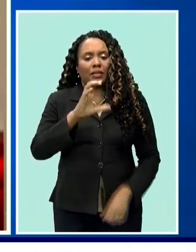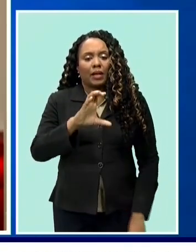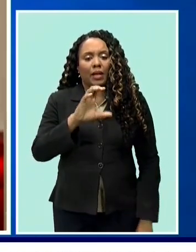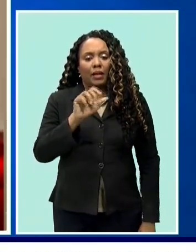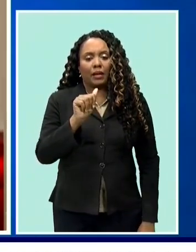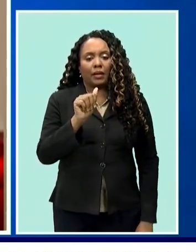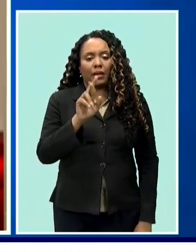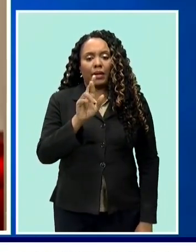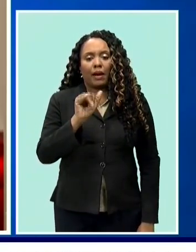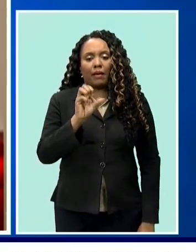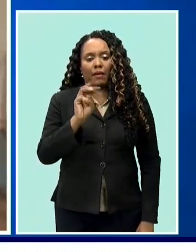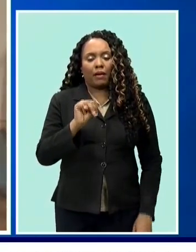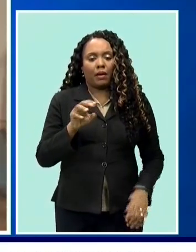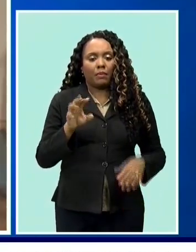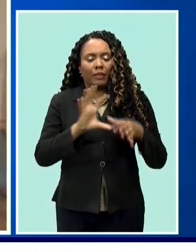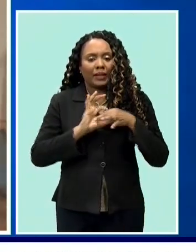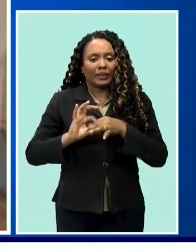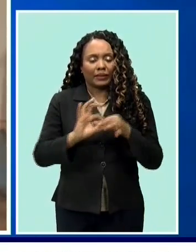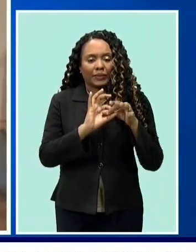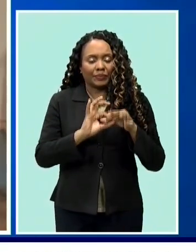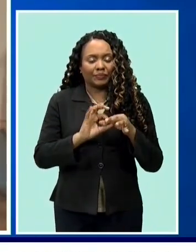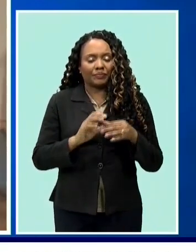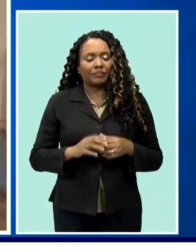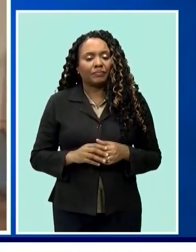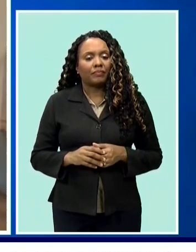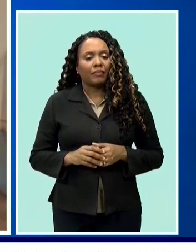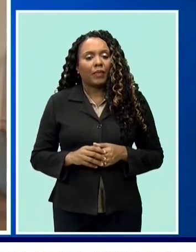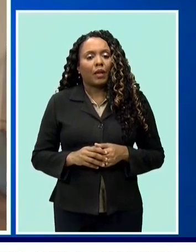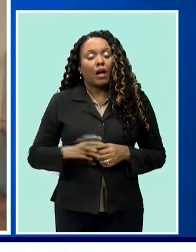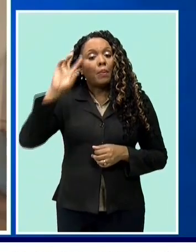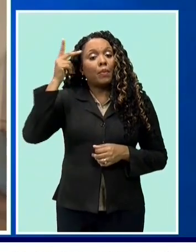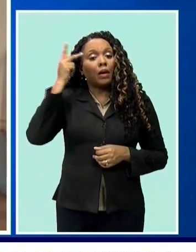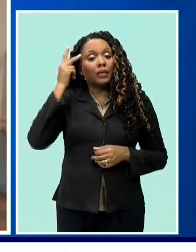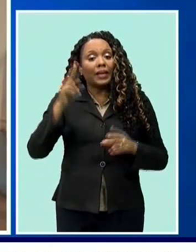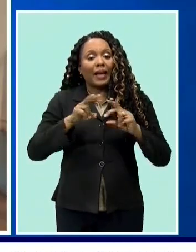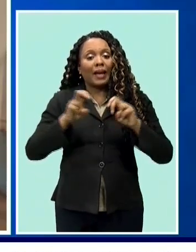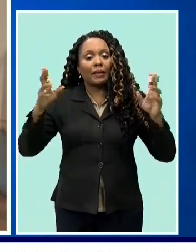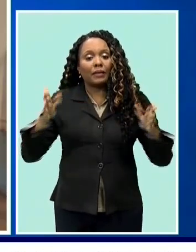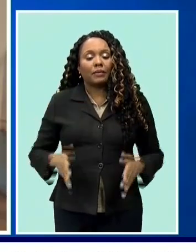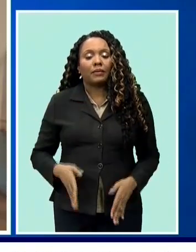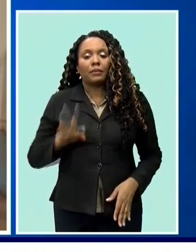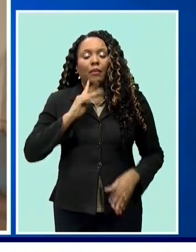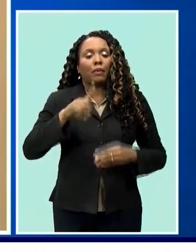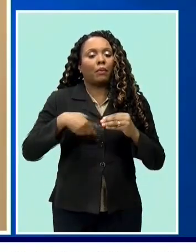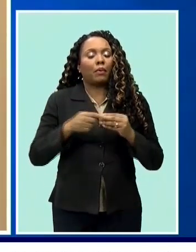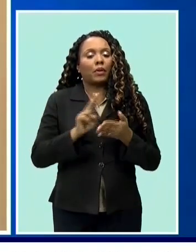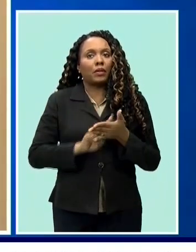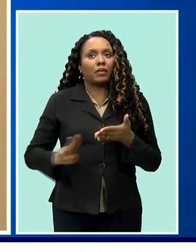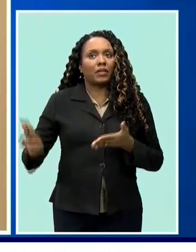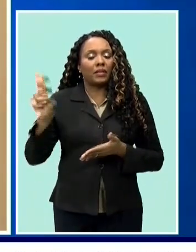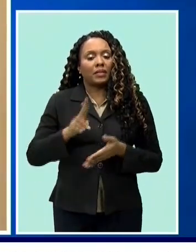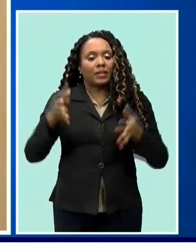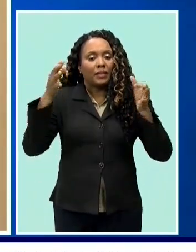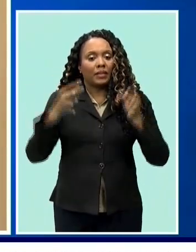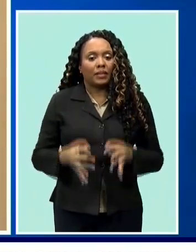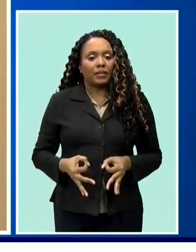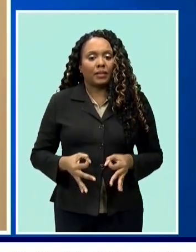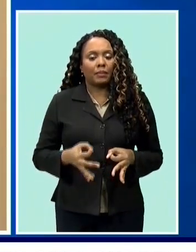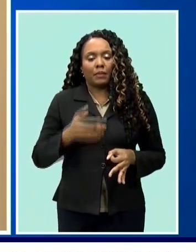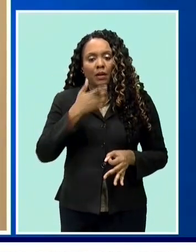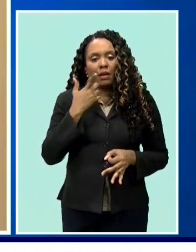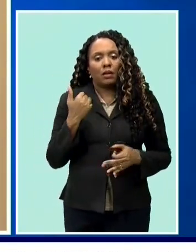relations. During the discussion, political analyst Peter Wickham took issue with the University of the West Indies' decision to